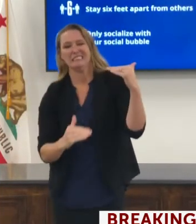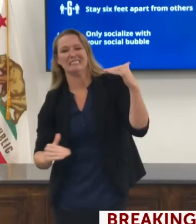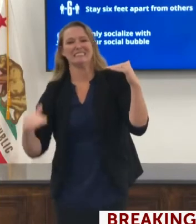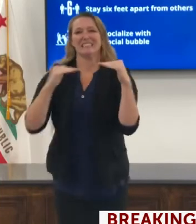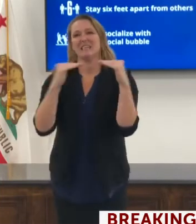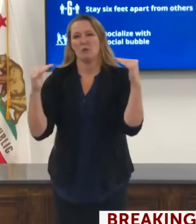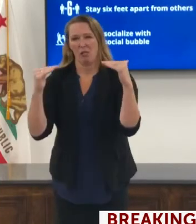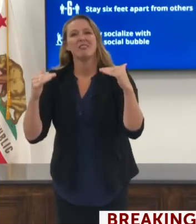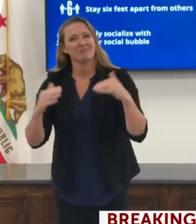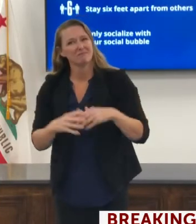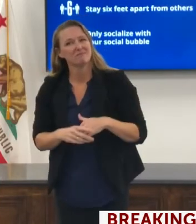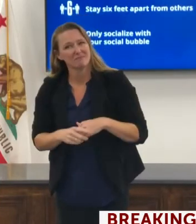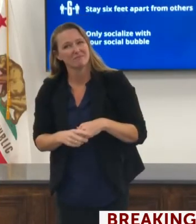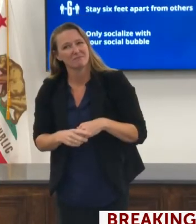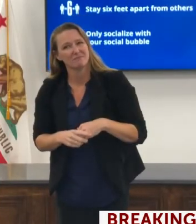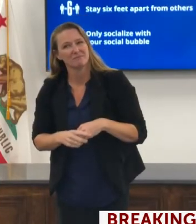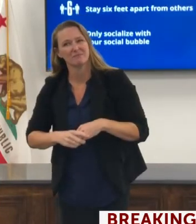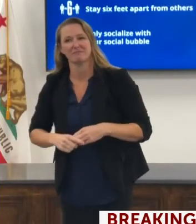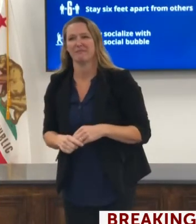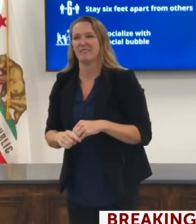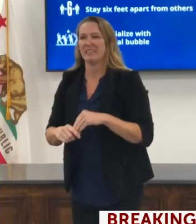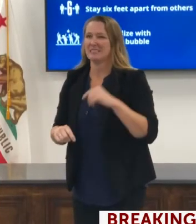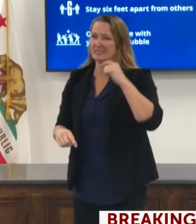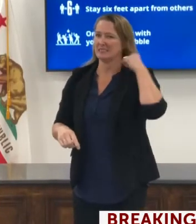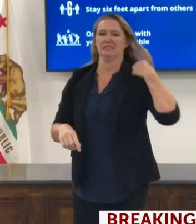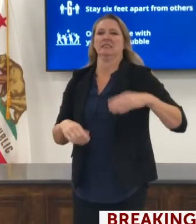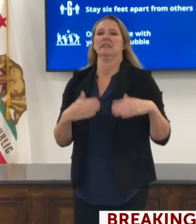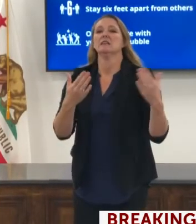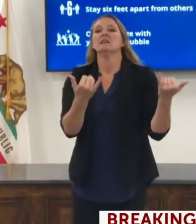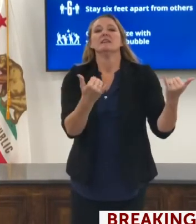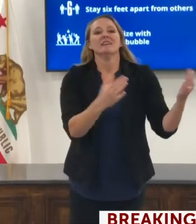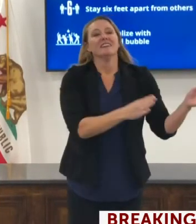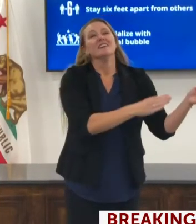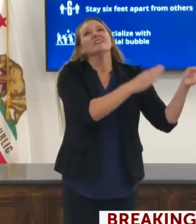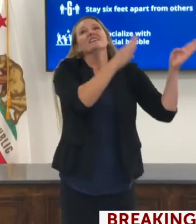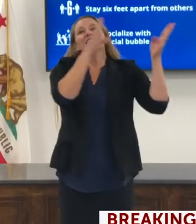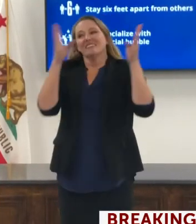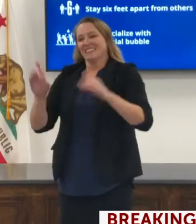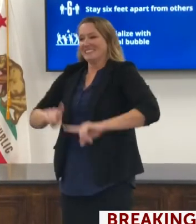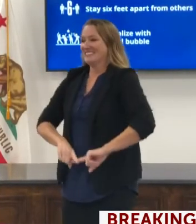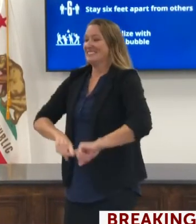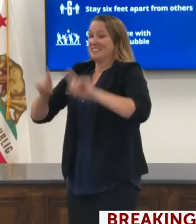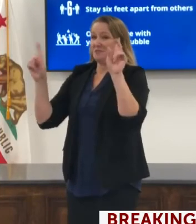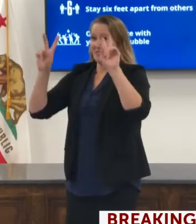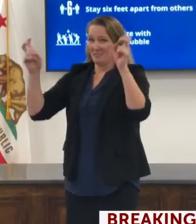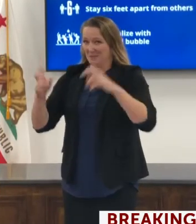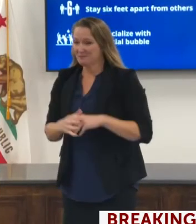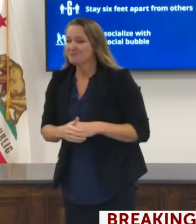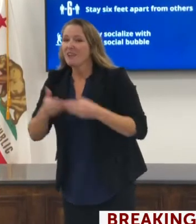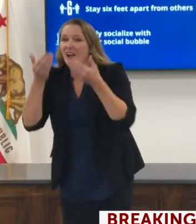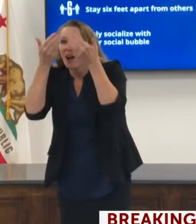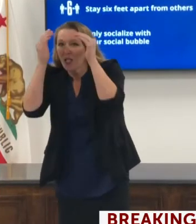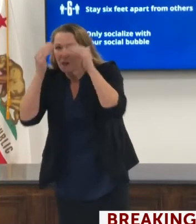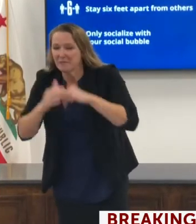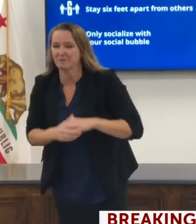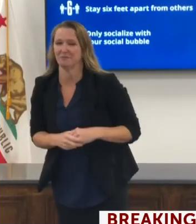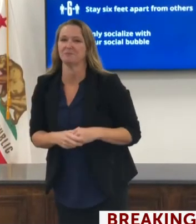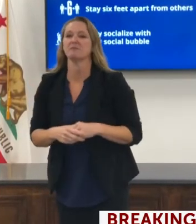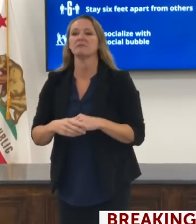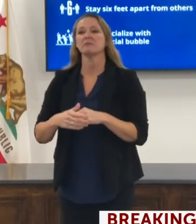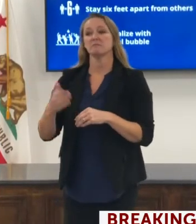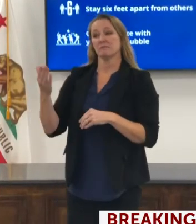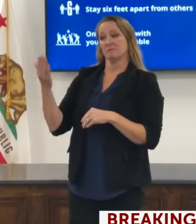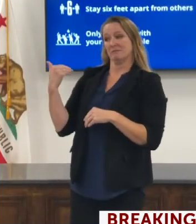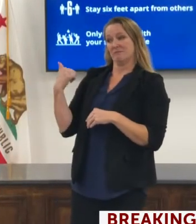about Halloween. As I had mentioned, the last time we have we committed to issuing